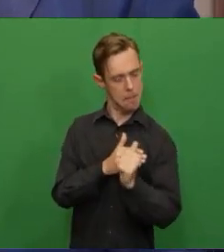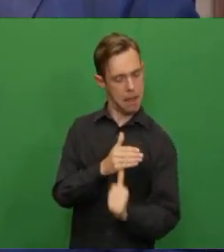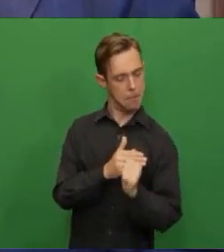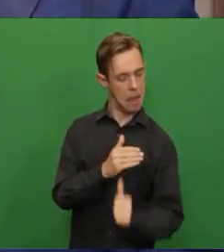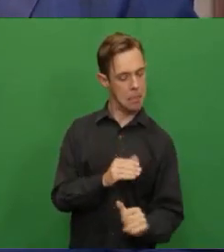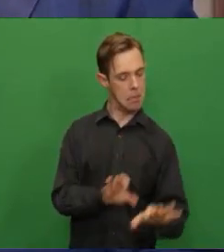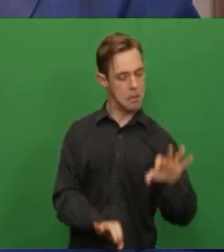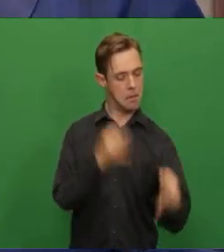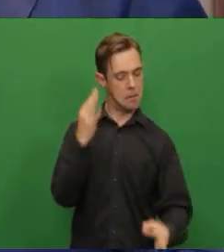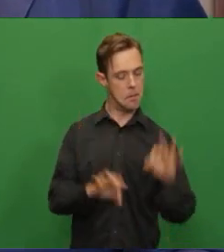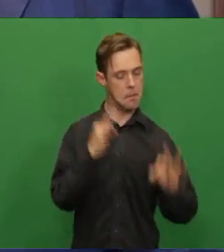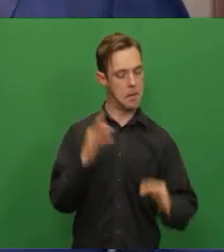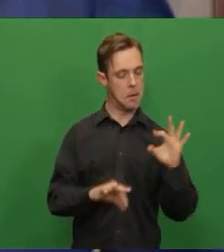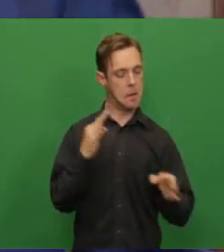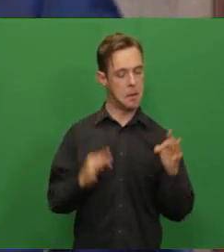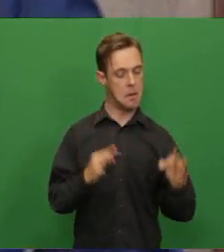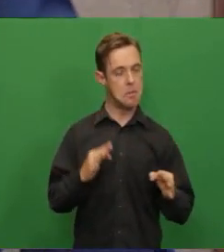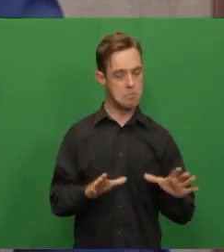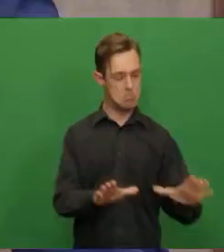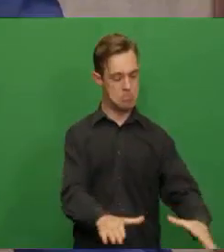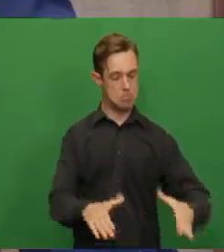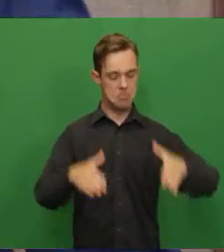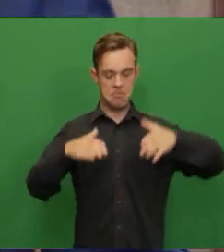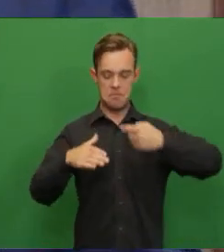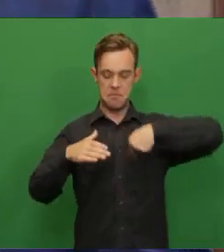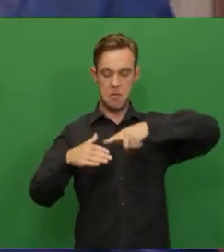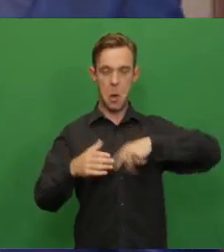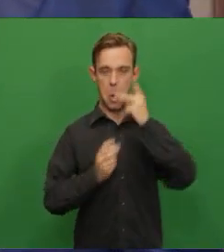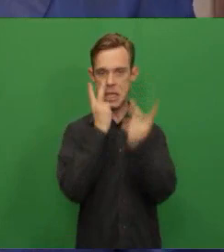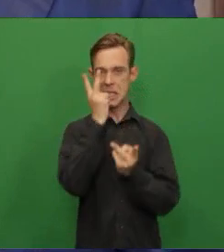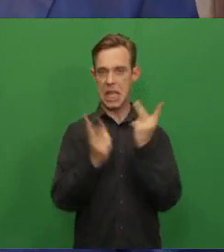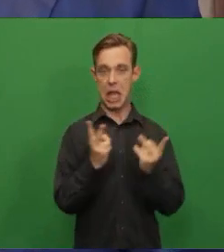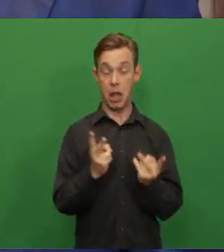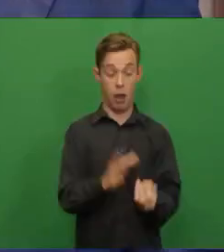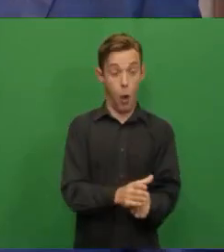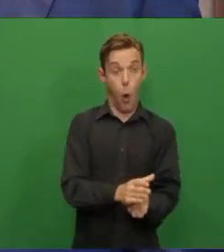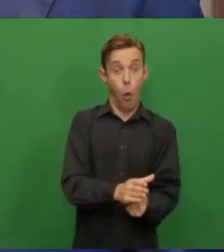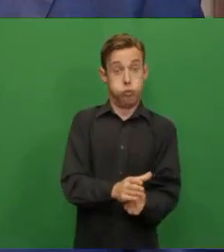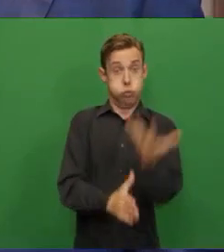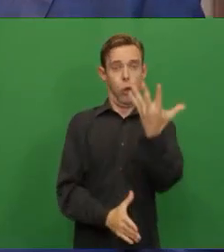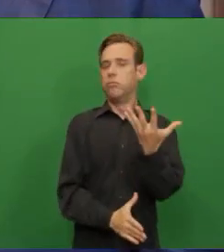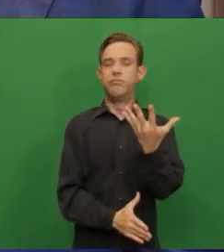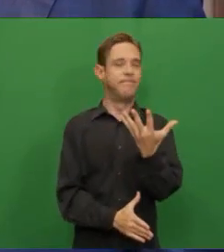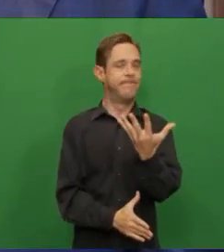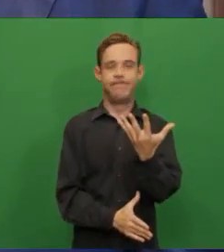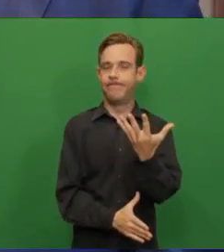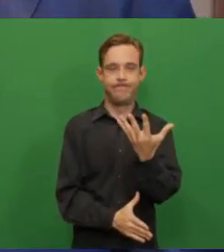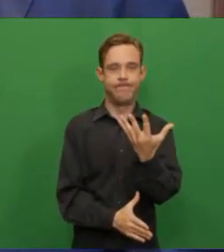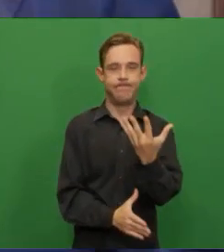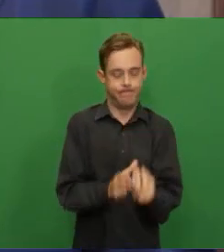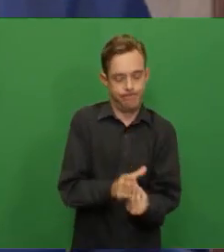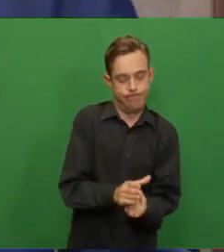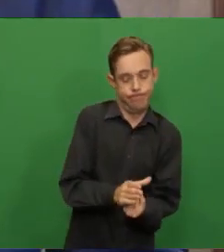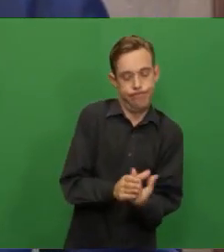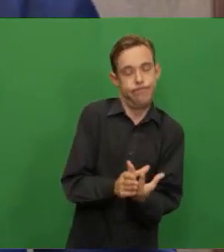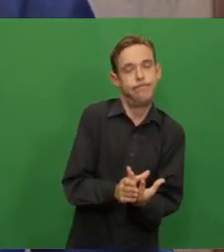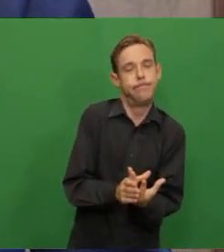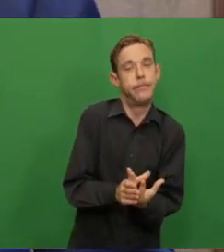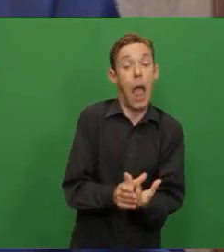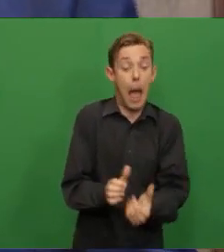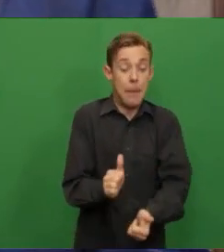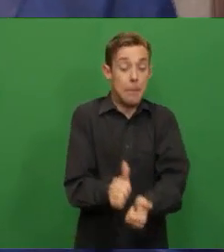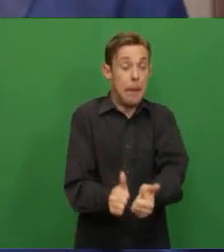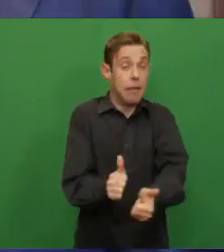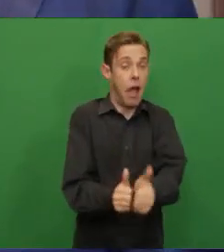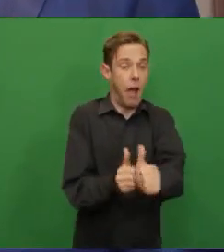in key sectors suggest a more moderate recovery in growth in the third quarter than expected in